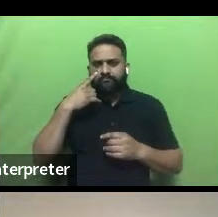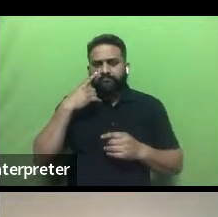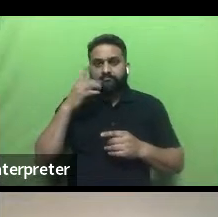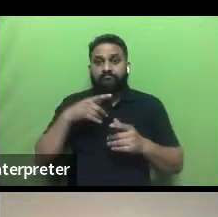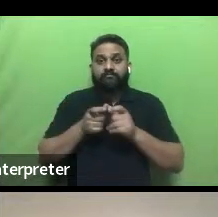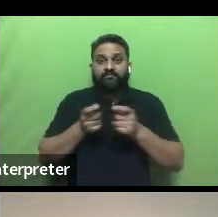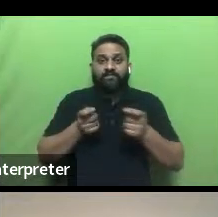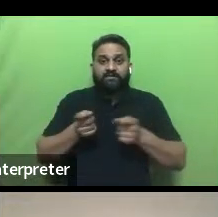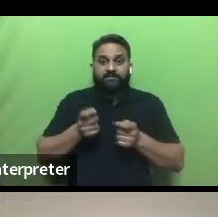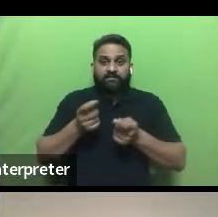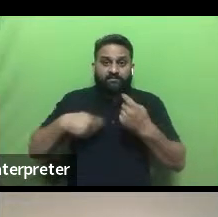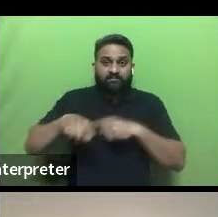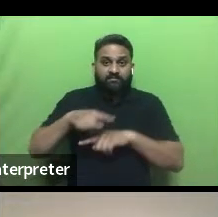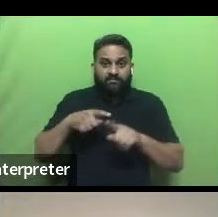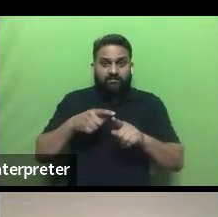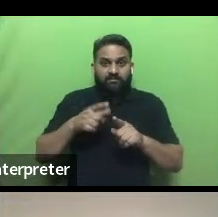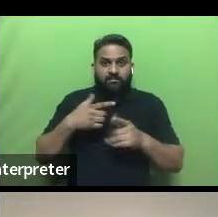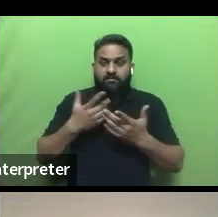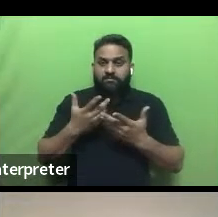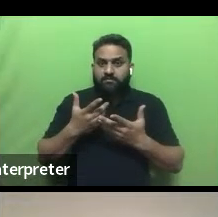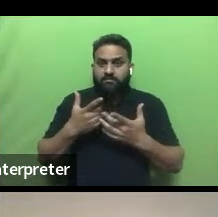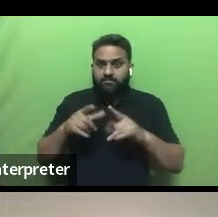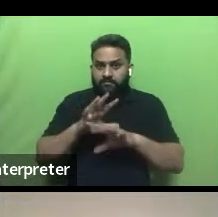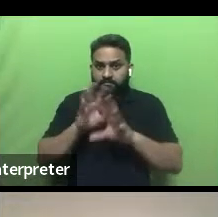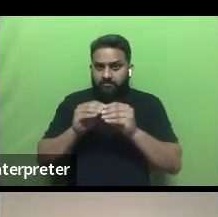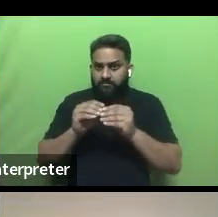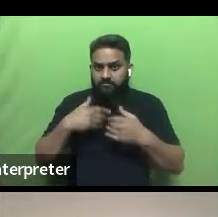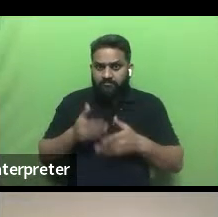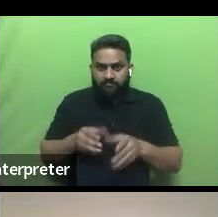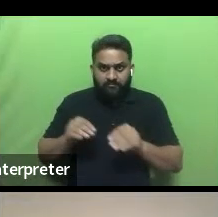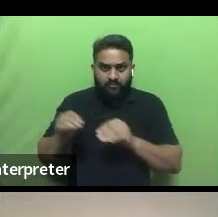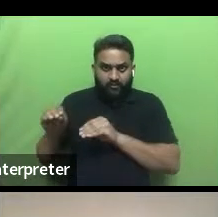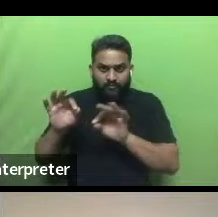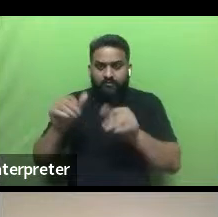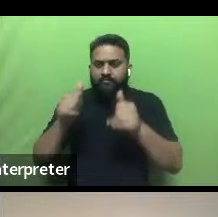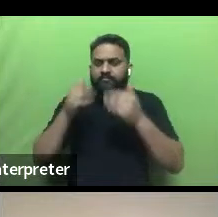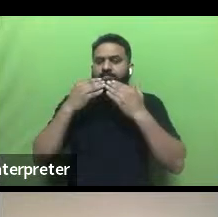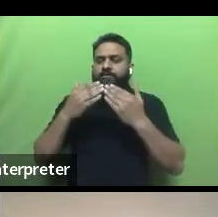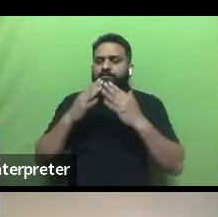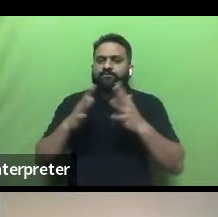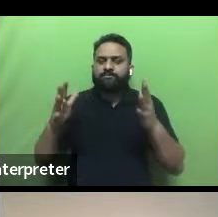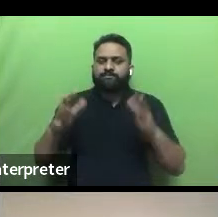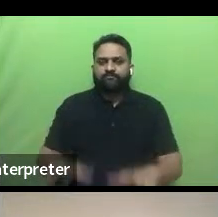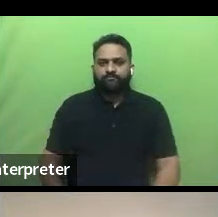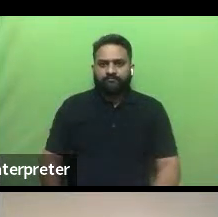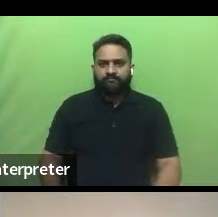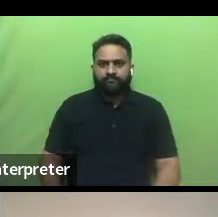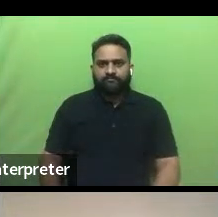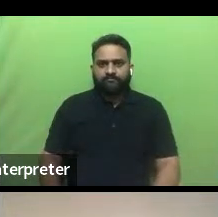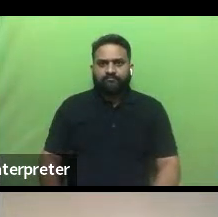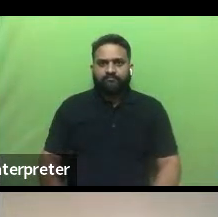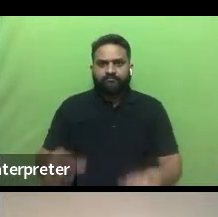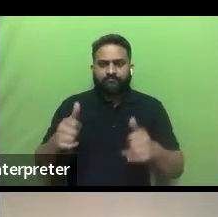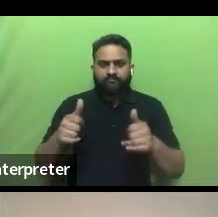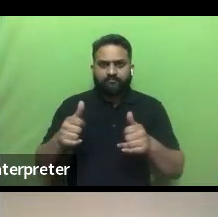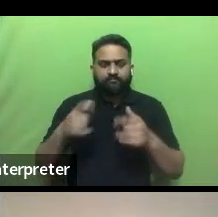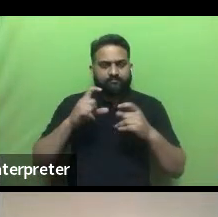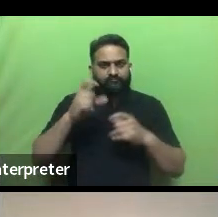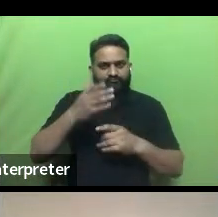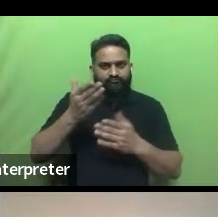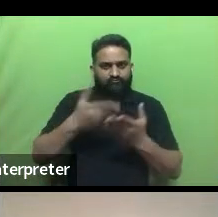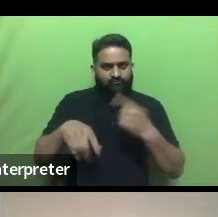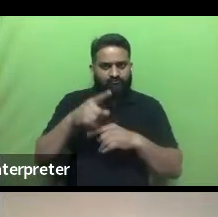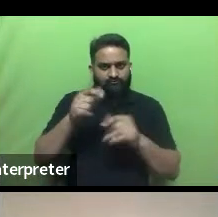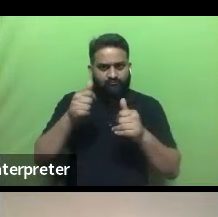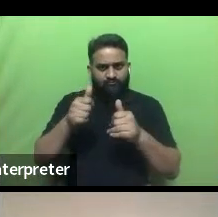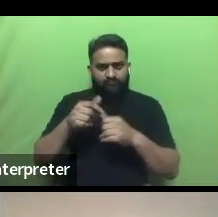administrators will move us where we're supposed to go. Thank you very much. While we're Thank waiting, congratulations to all of you.